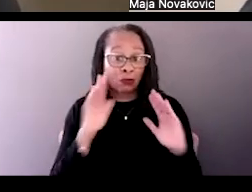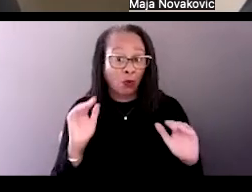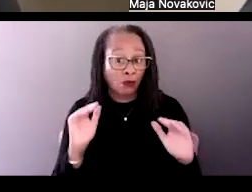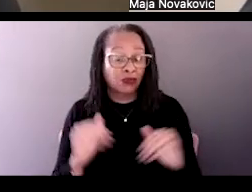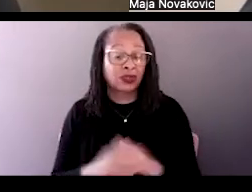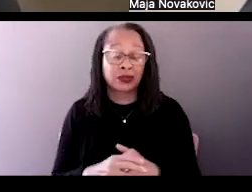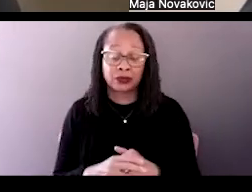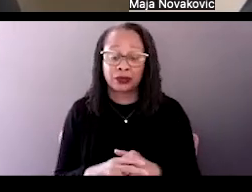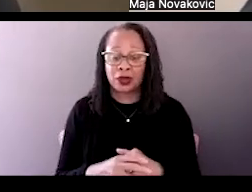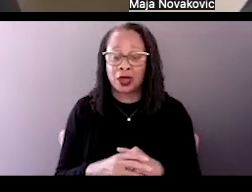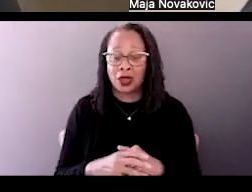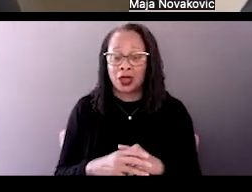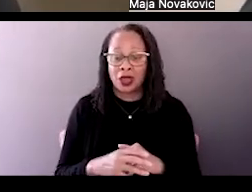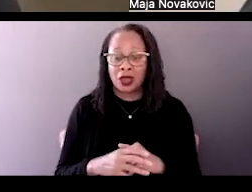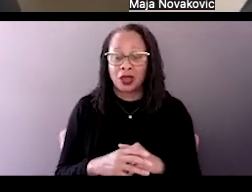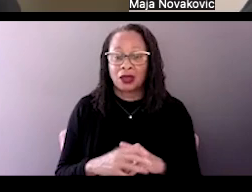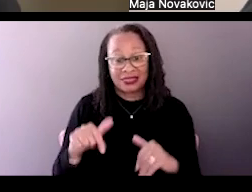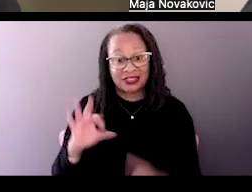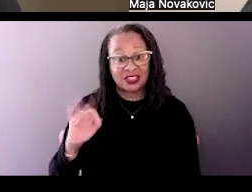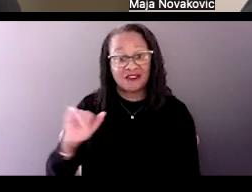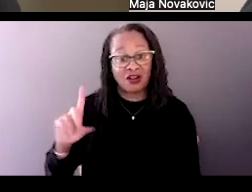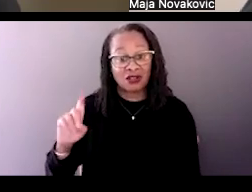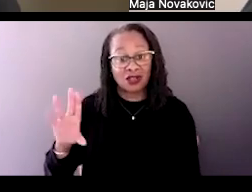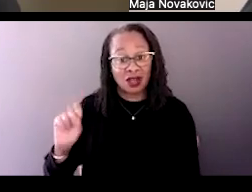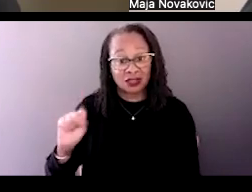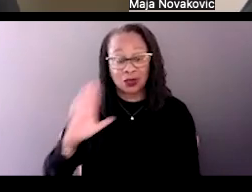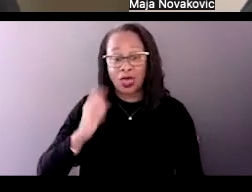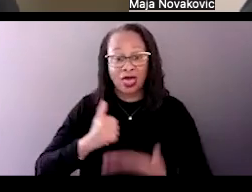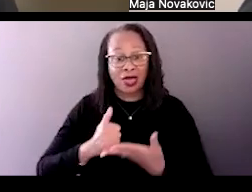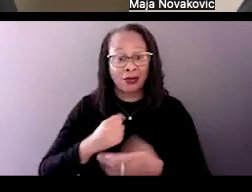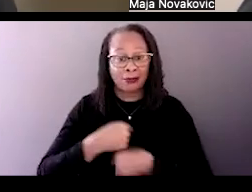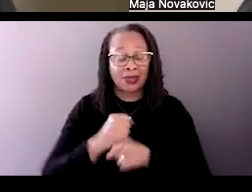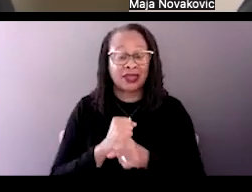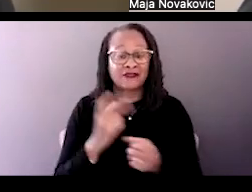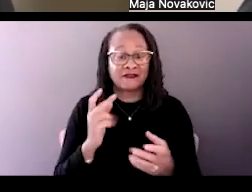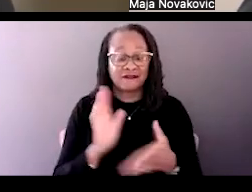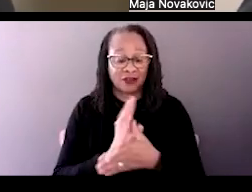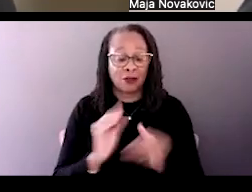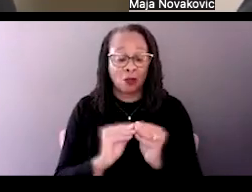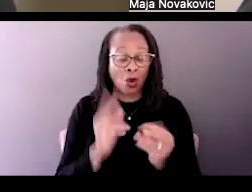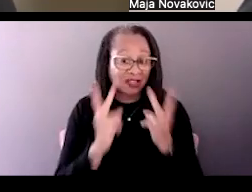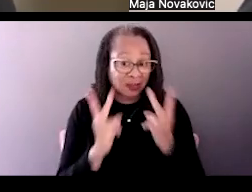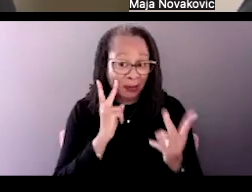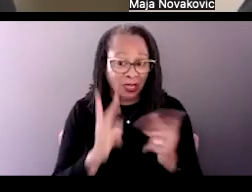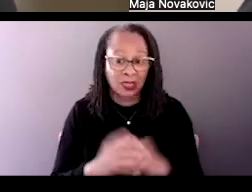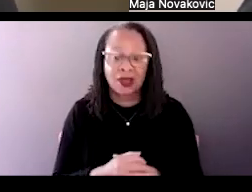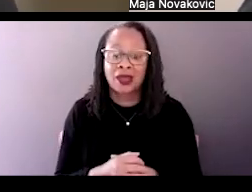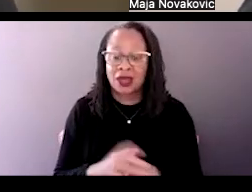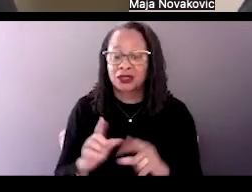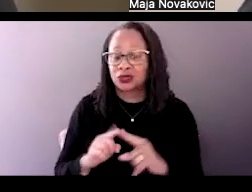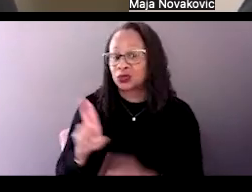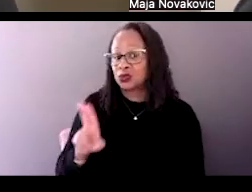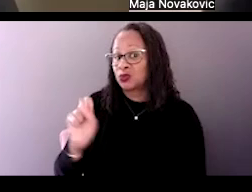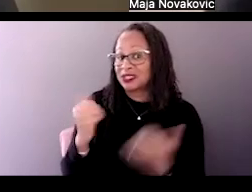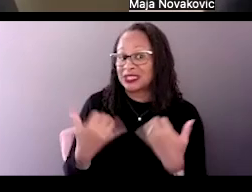either FallDocs will help make the film more visible Yeah. to the US